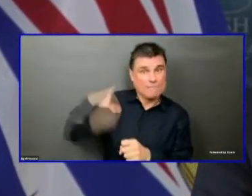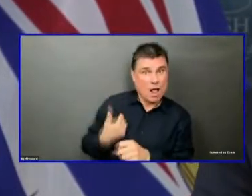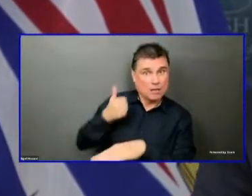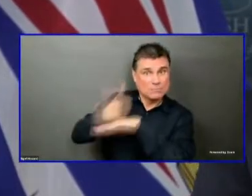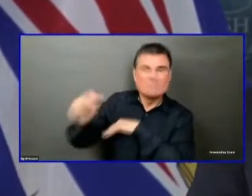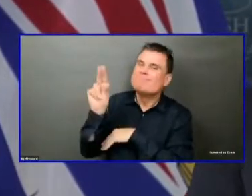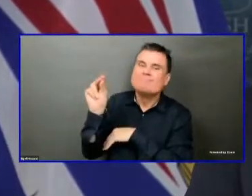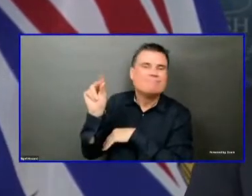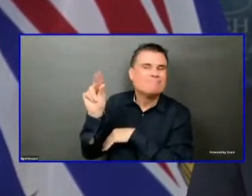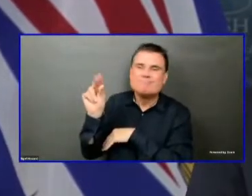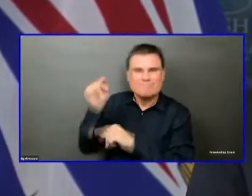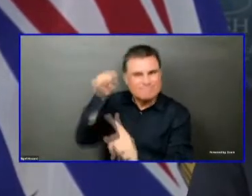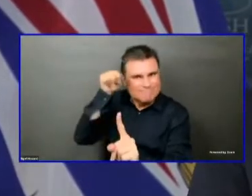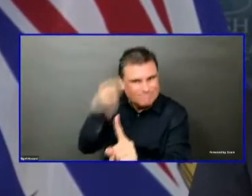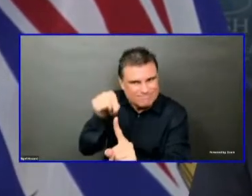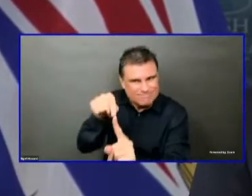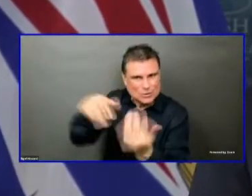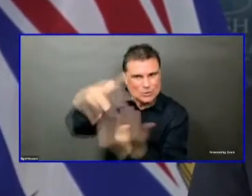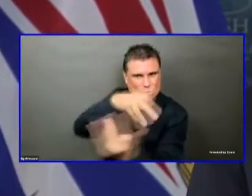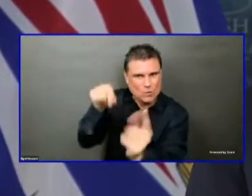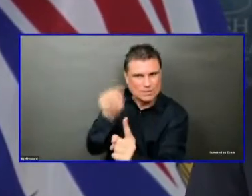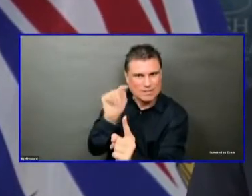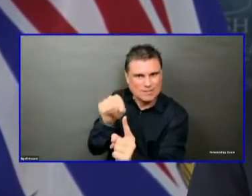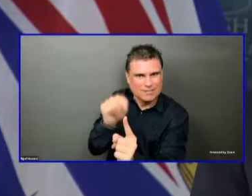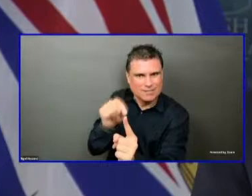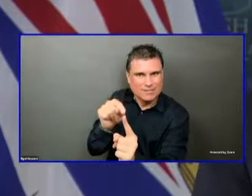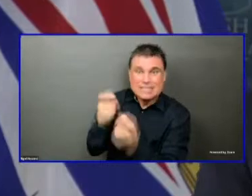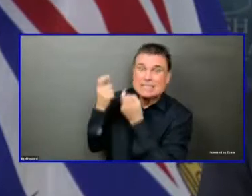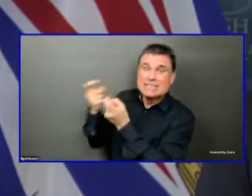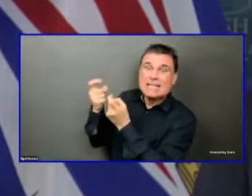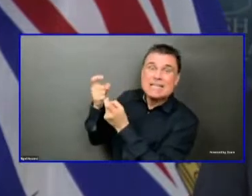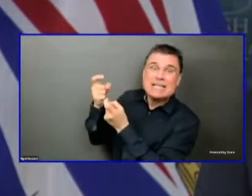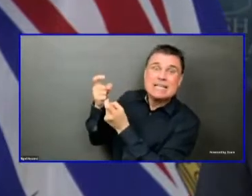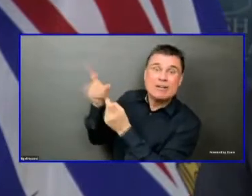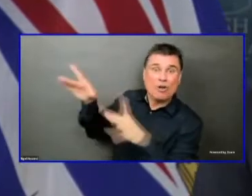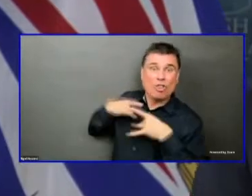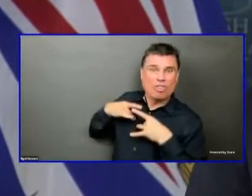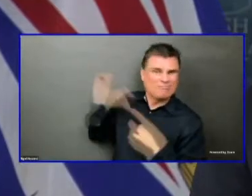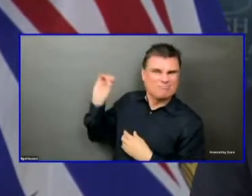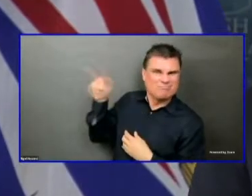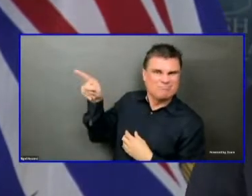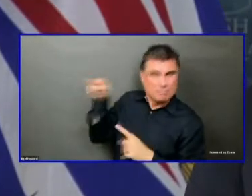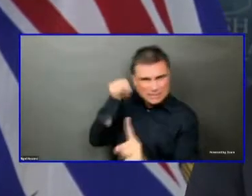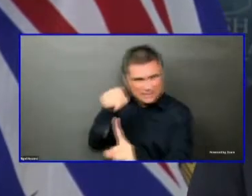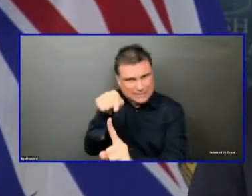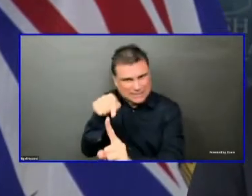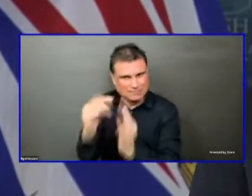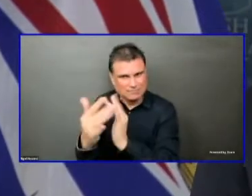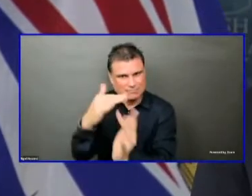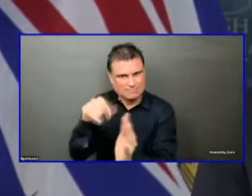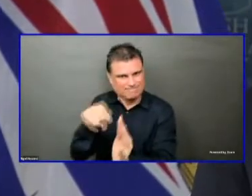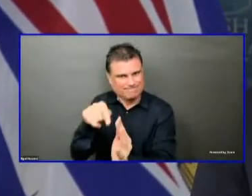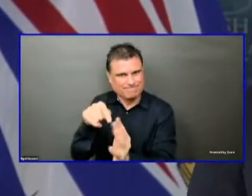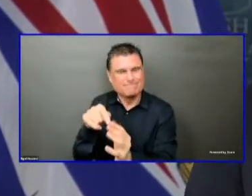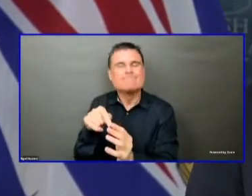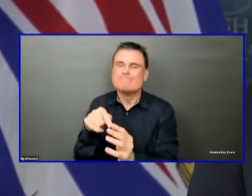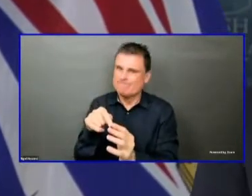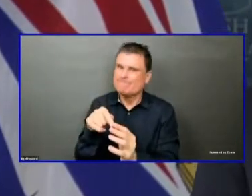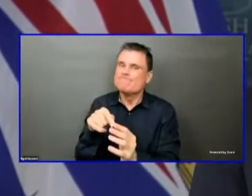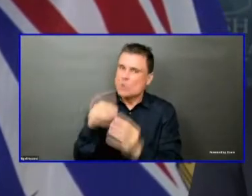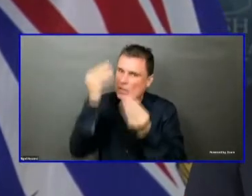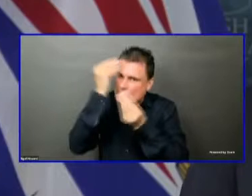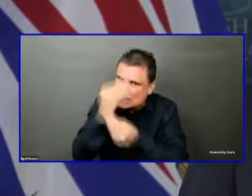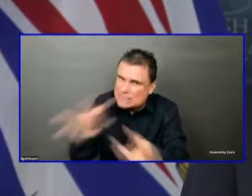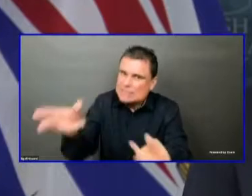that, increasing, and you'll see, I think, an increase in communications, and then more details of a plan, both from the industry involving